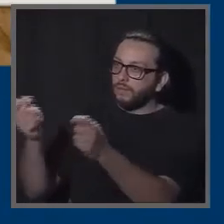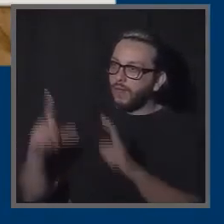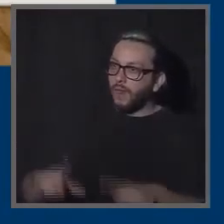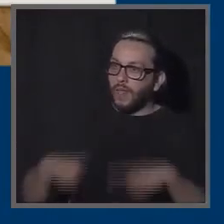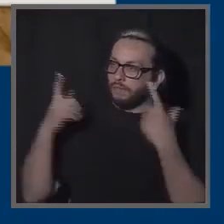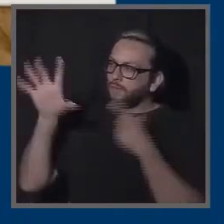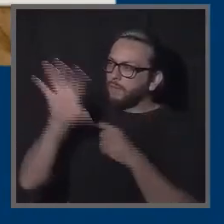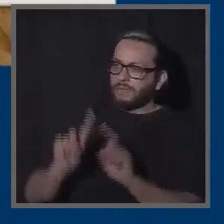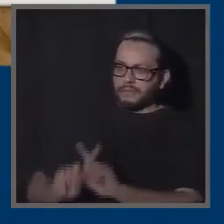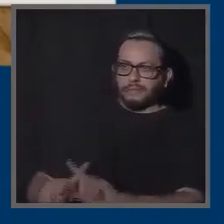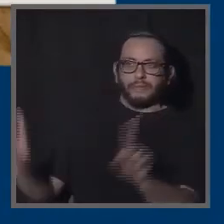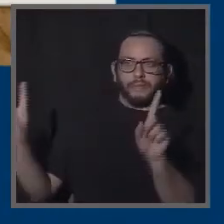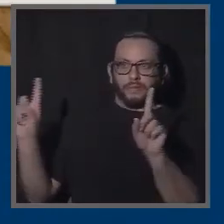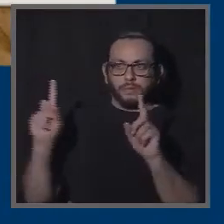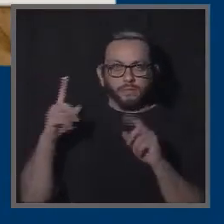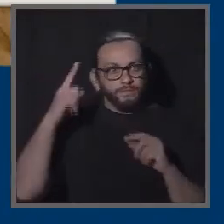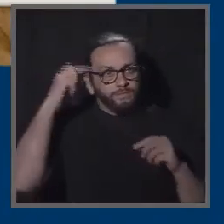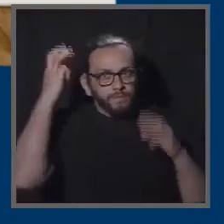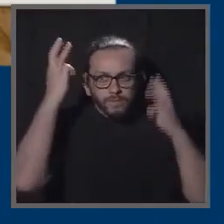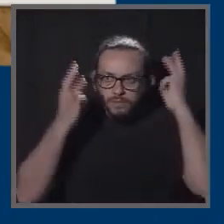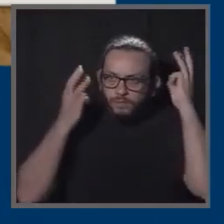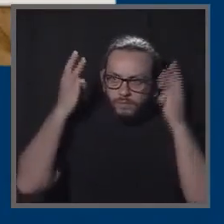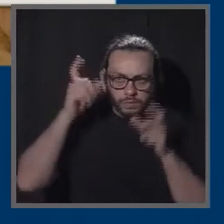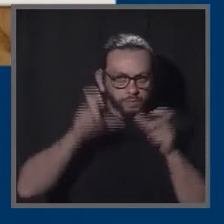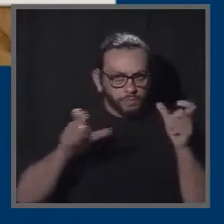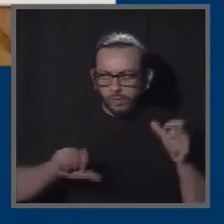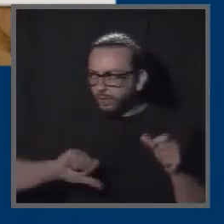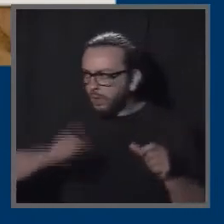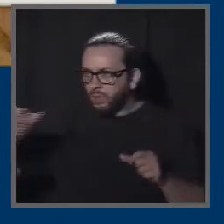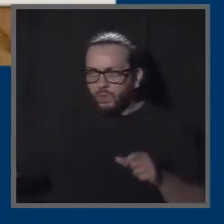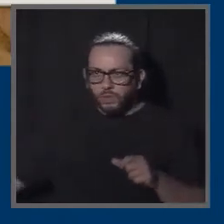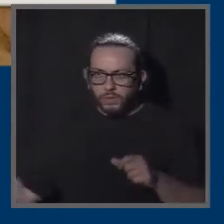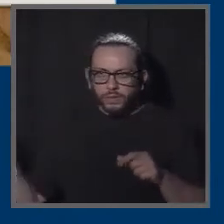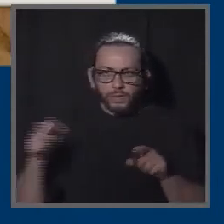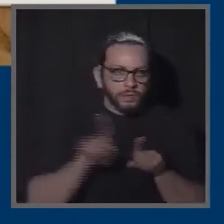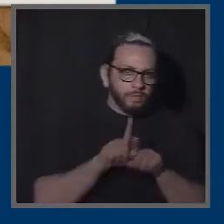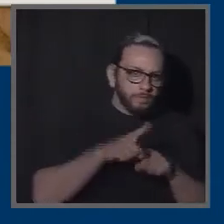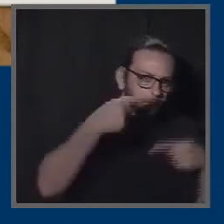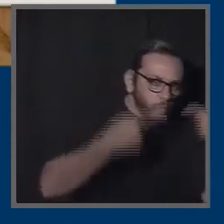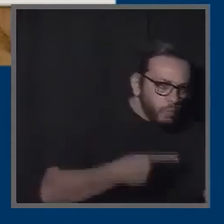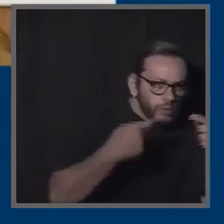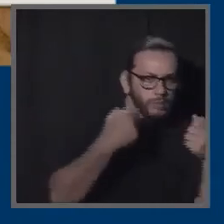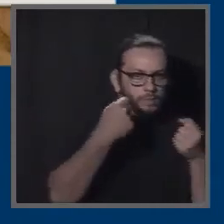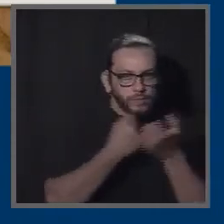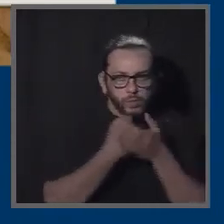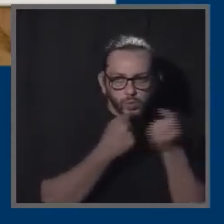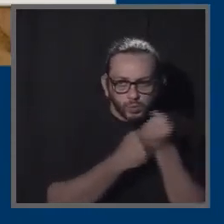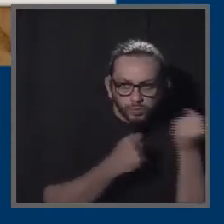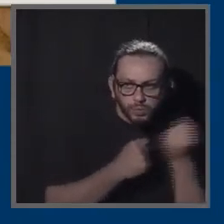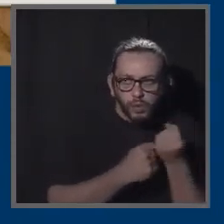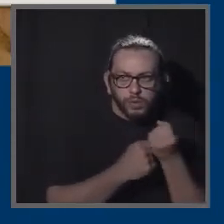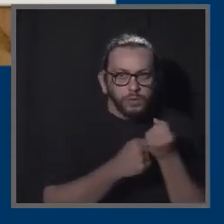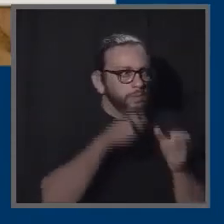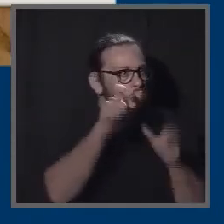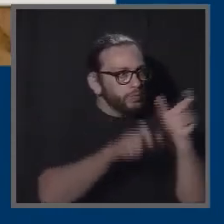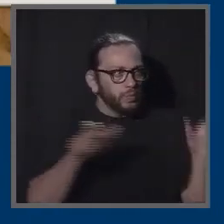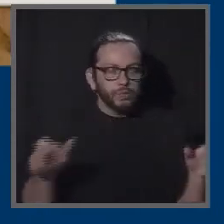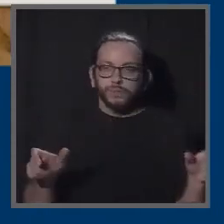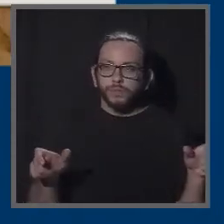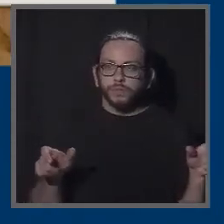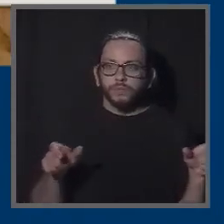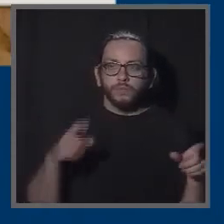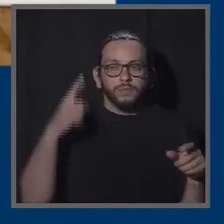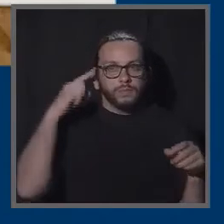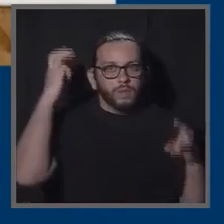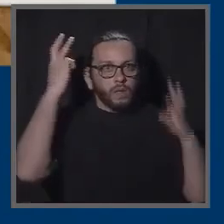each other, that policy supports us to care for each other. But this needs to